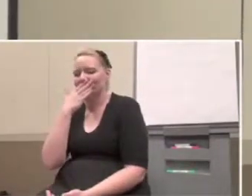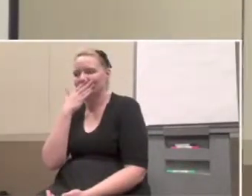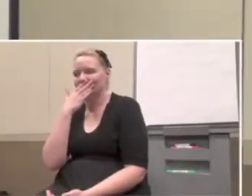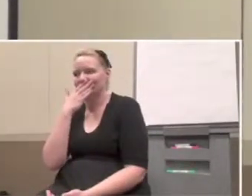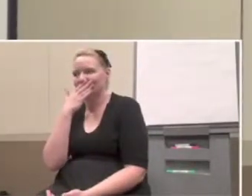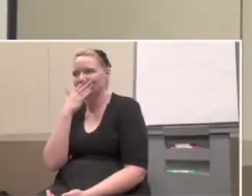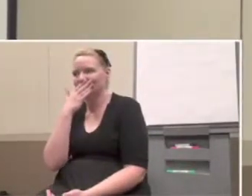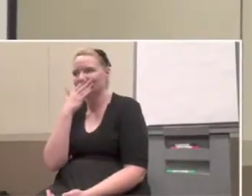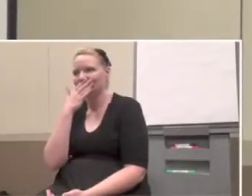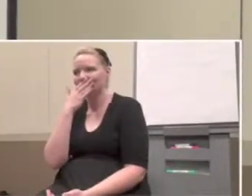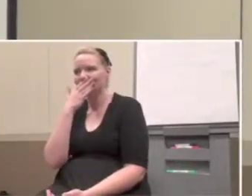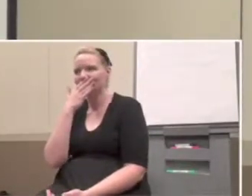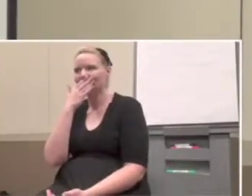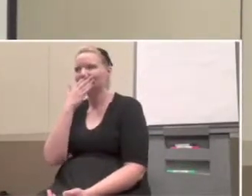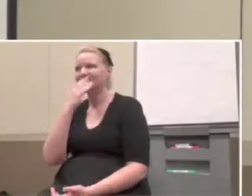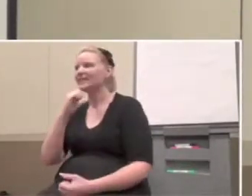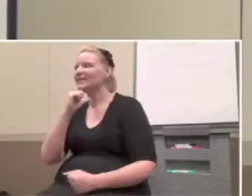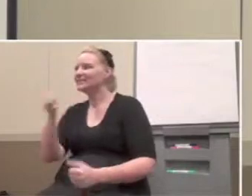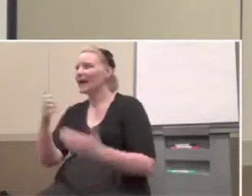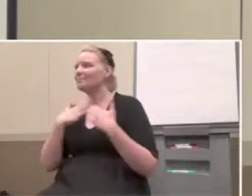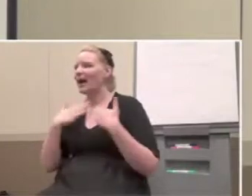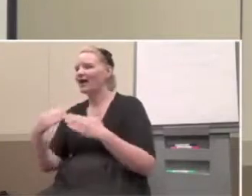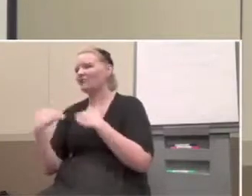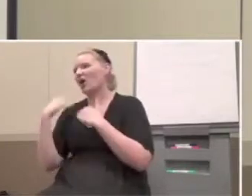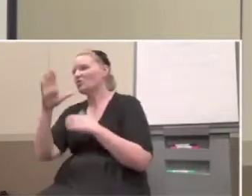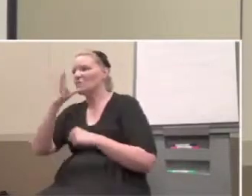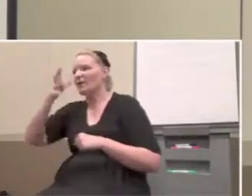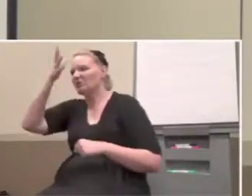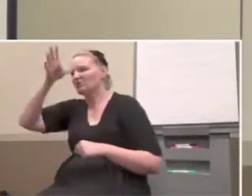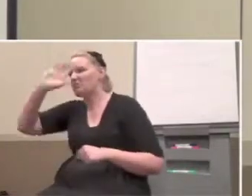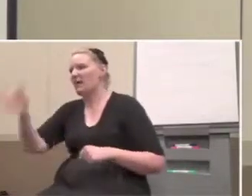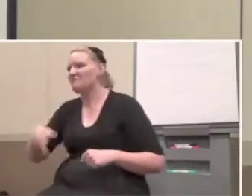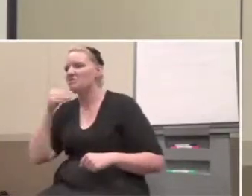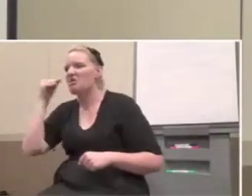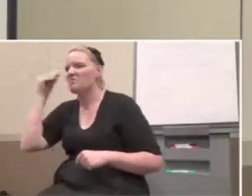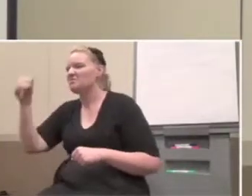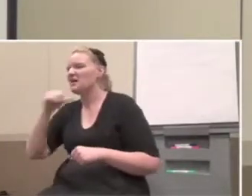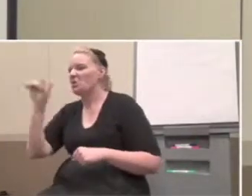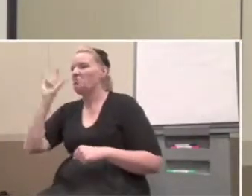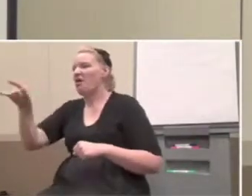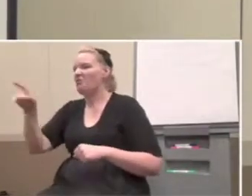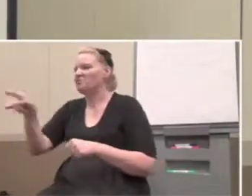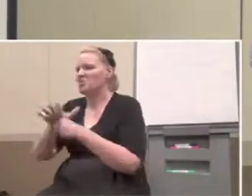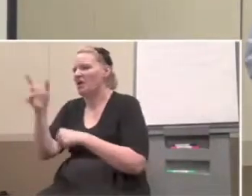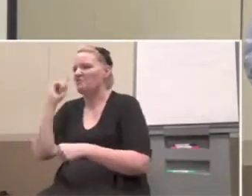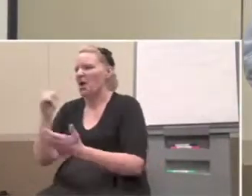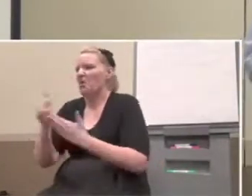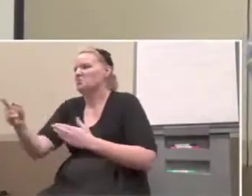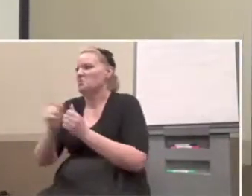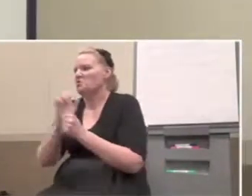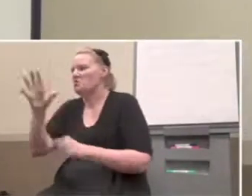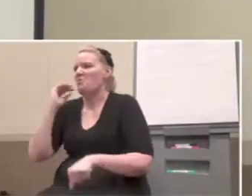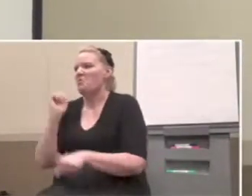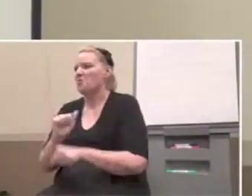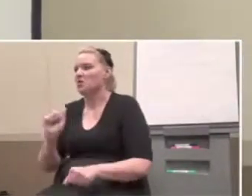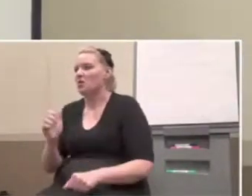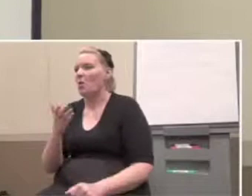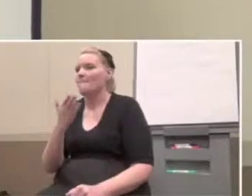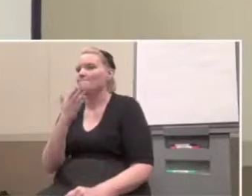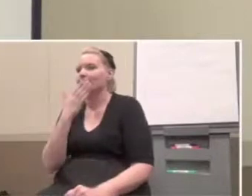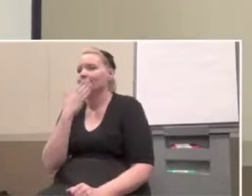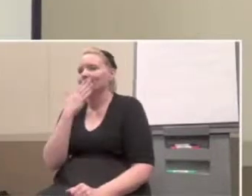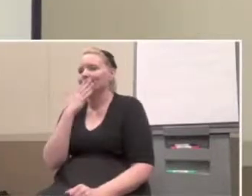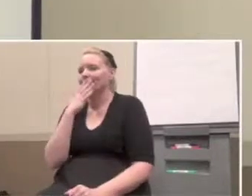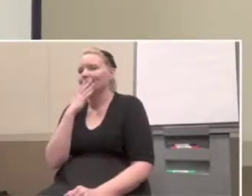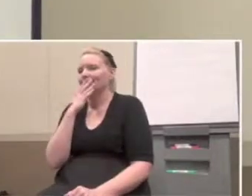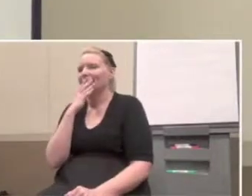It's not my fault that your parents are never home and they don't love you enough to help you with your homework. It's not my fault that